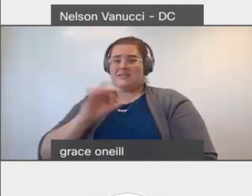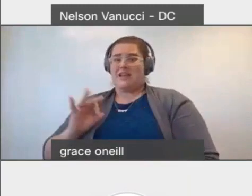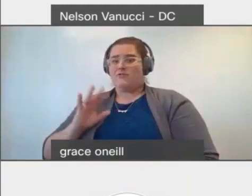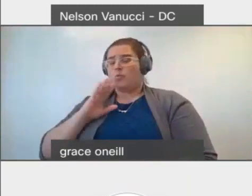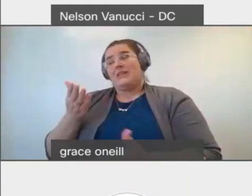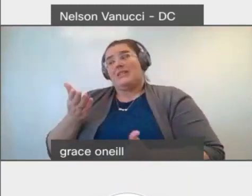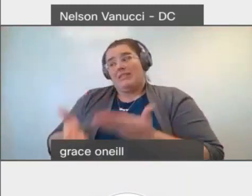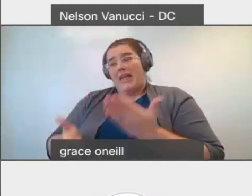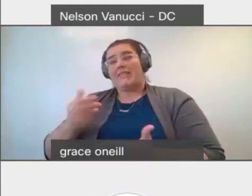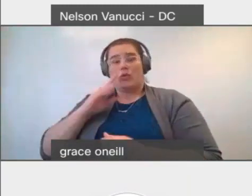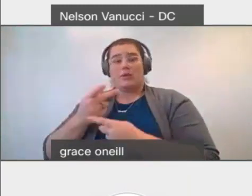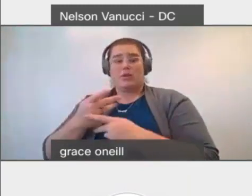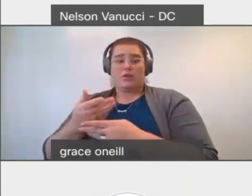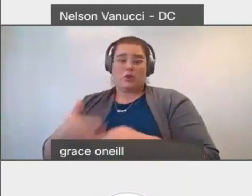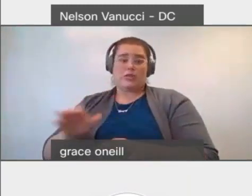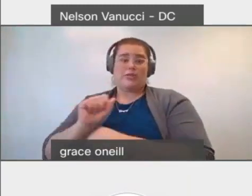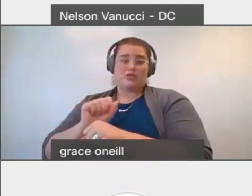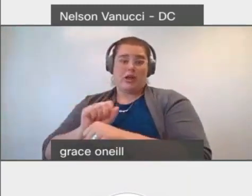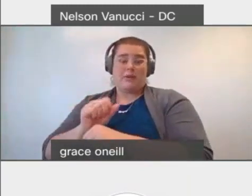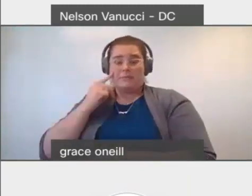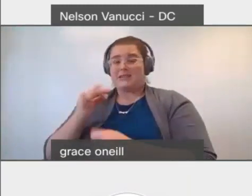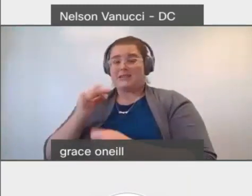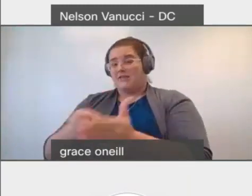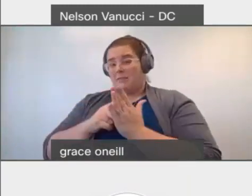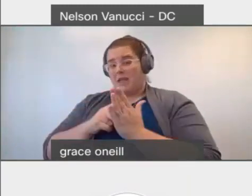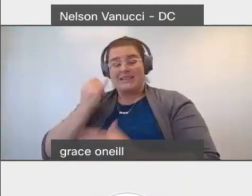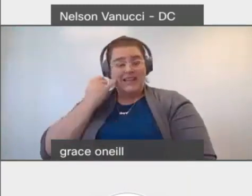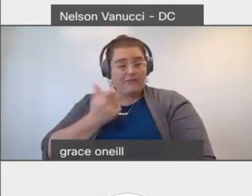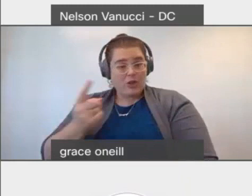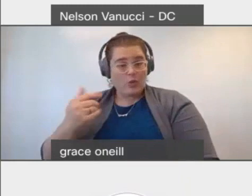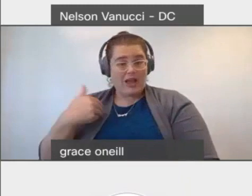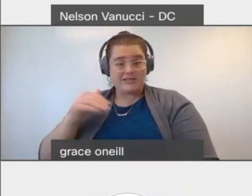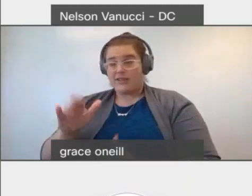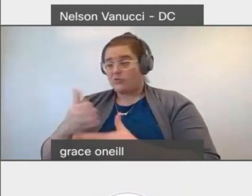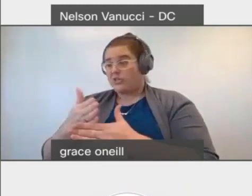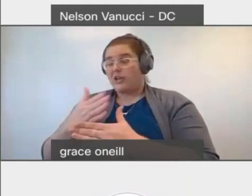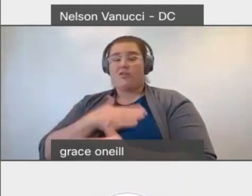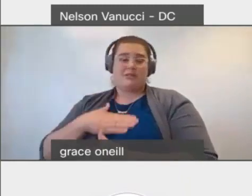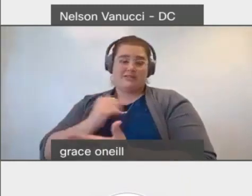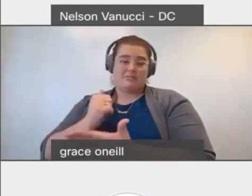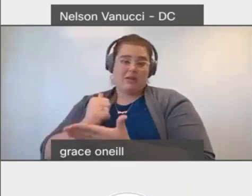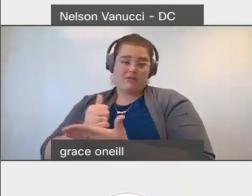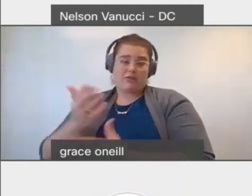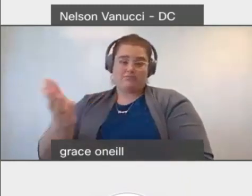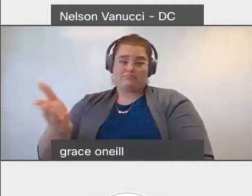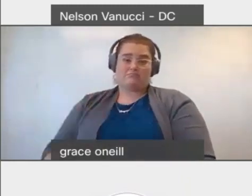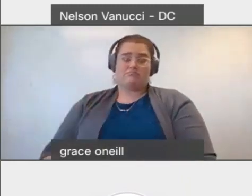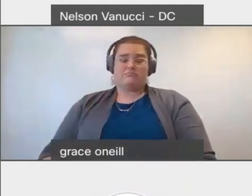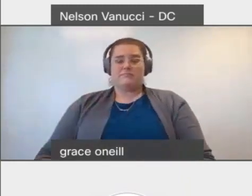mandate. So if people do have that to share, that would be very helpful.